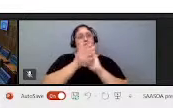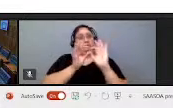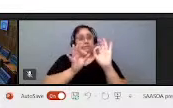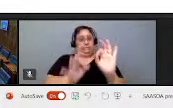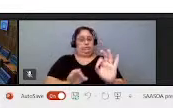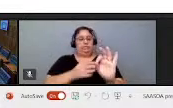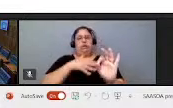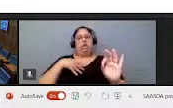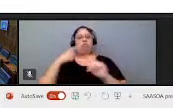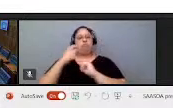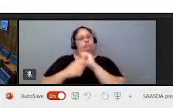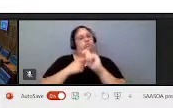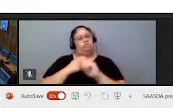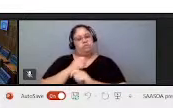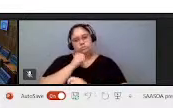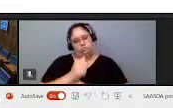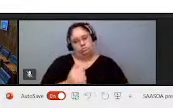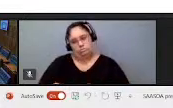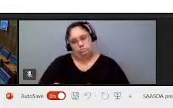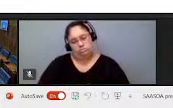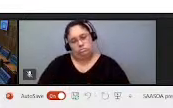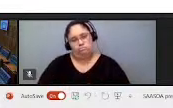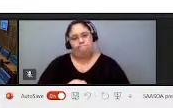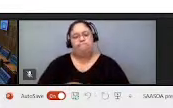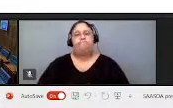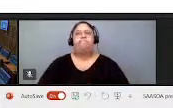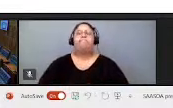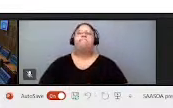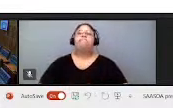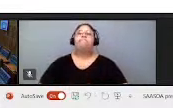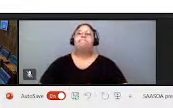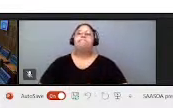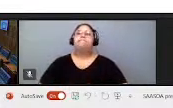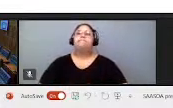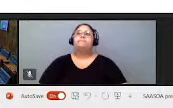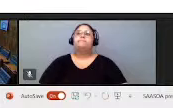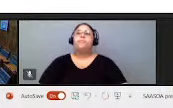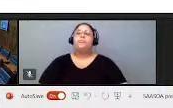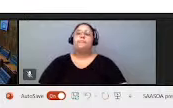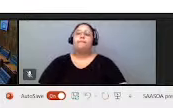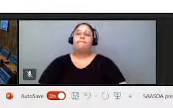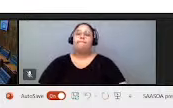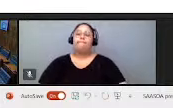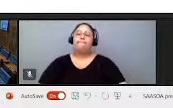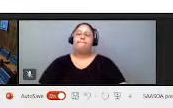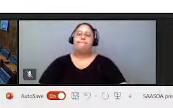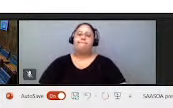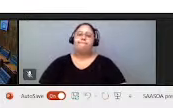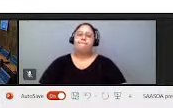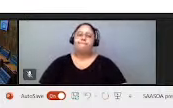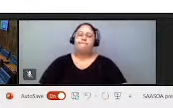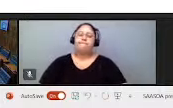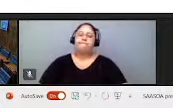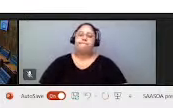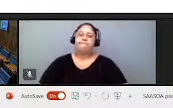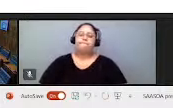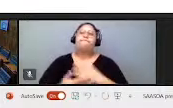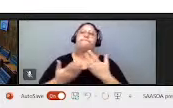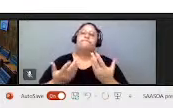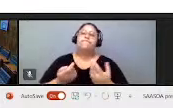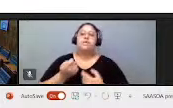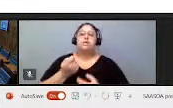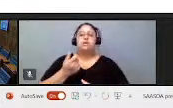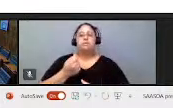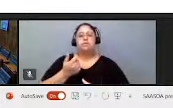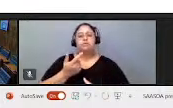that birth over a long term and then there's also um a a little bit of restrictions about